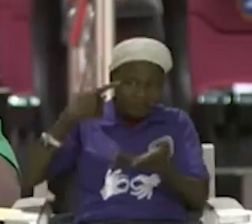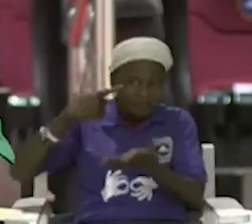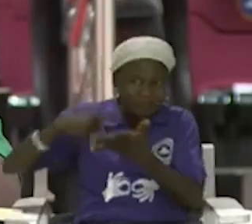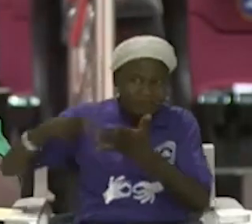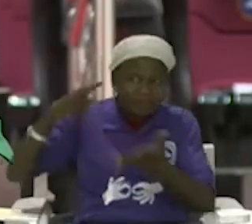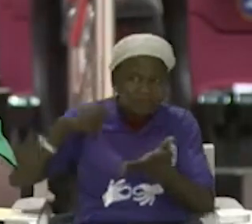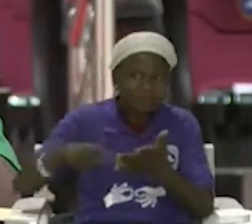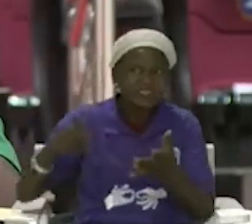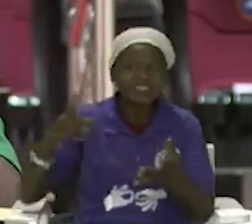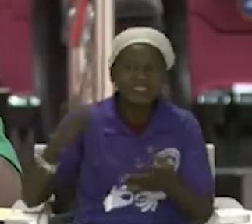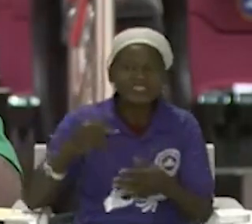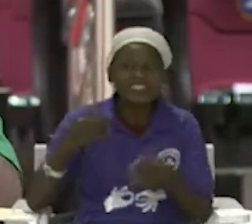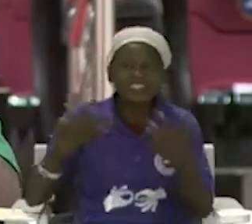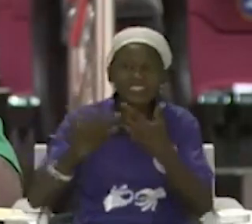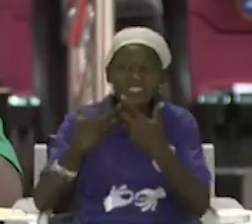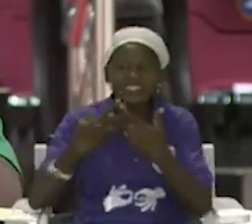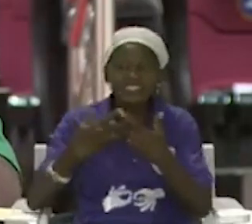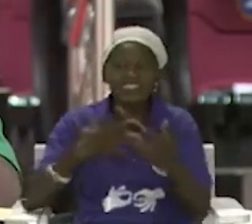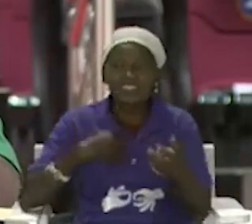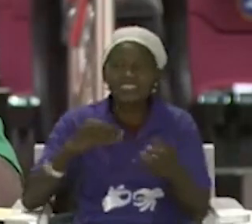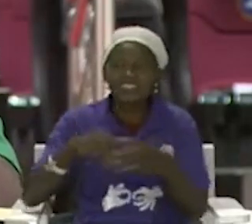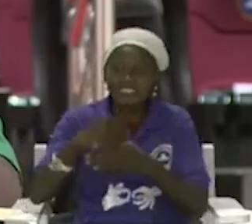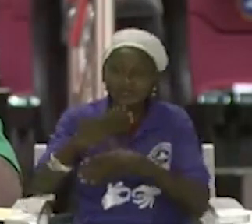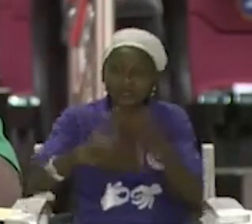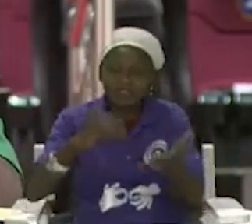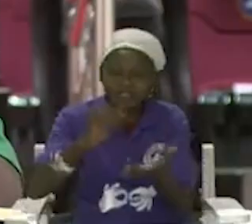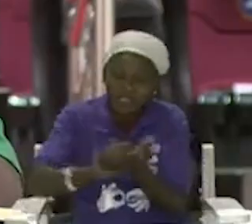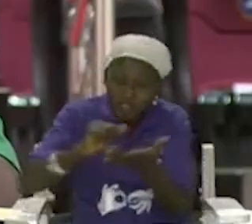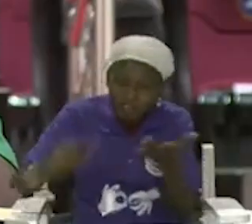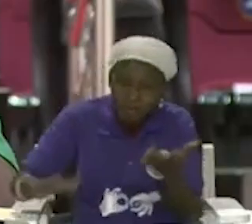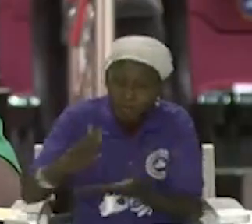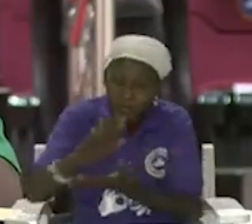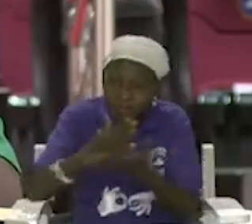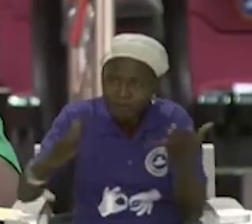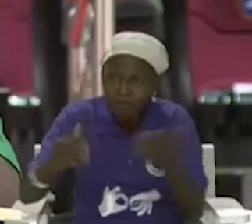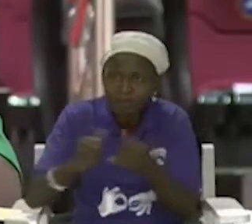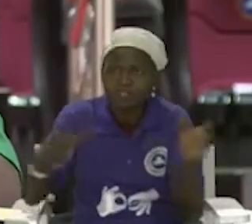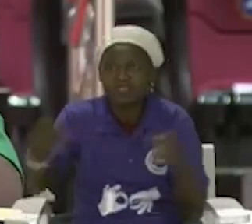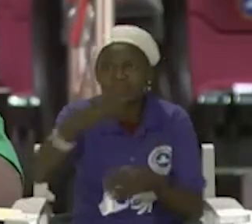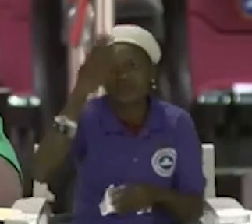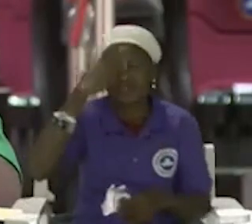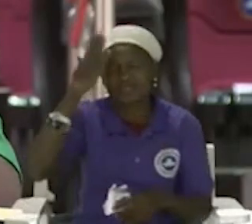in the process, they remove a plug without you knowing.